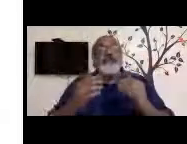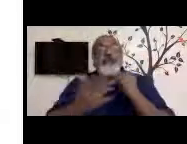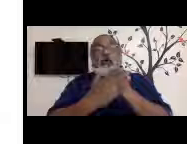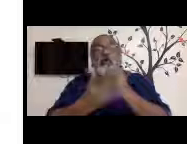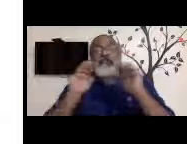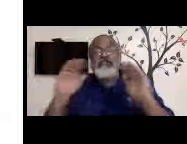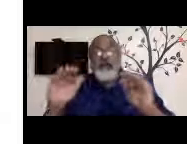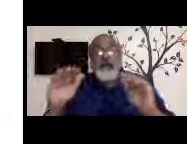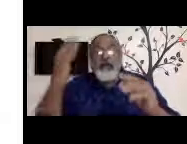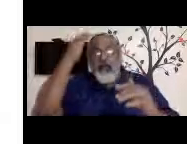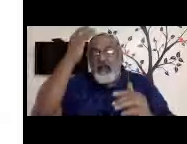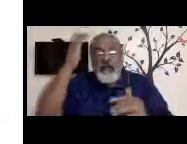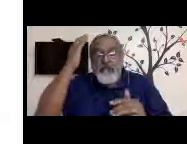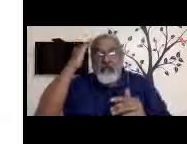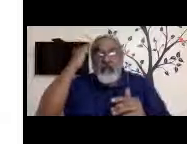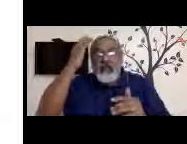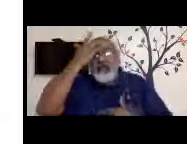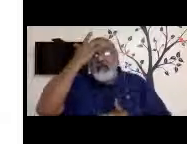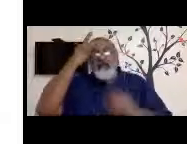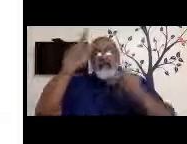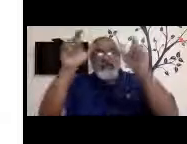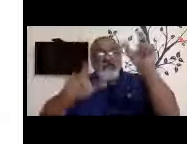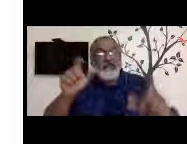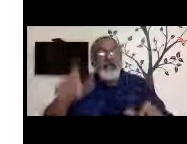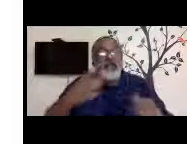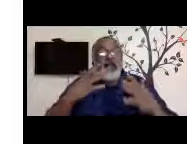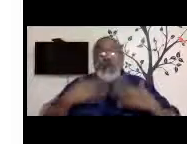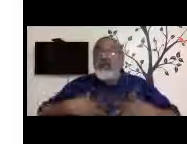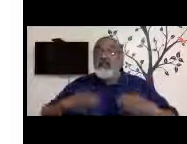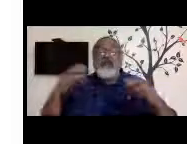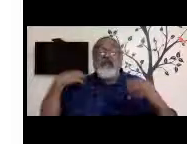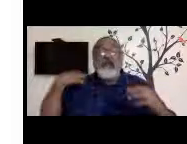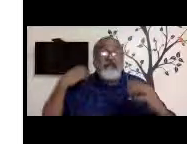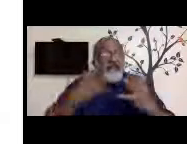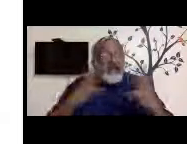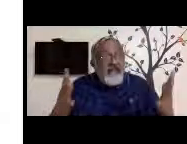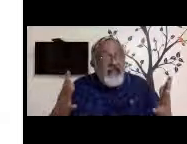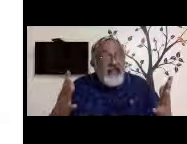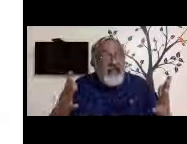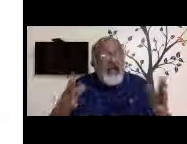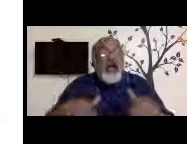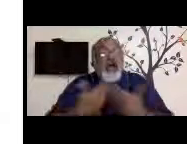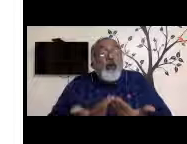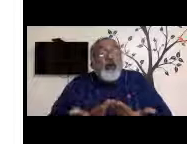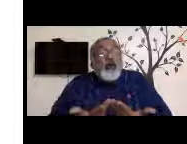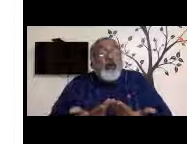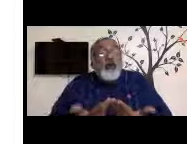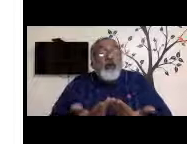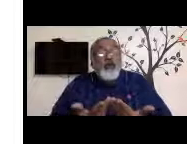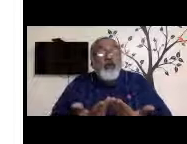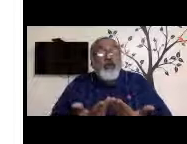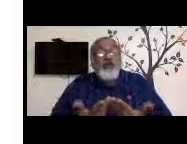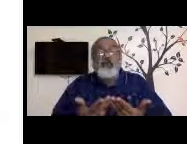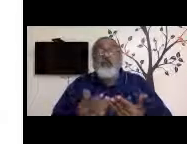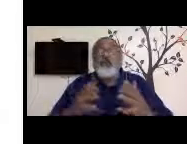you have a health crisis, or when you get into a health crisis in the future, how do you want yourself to be